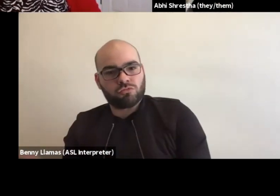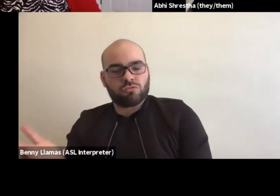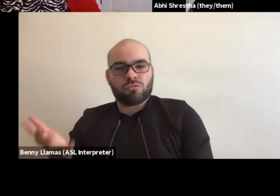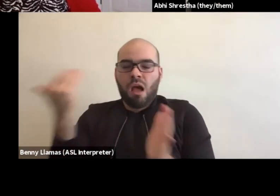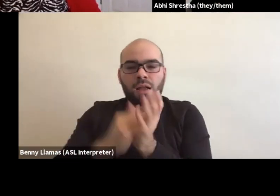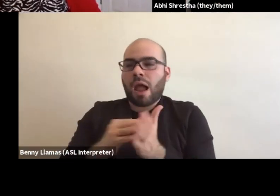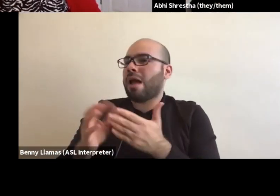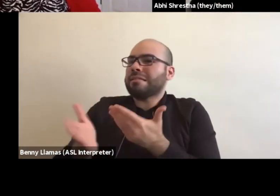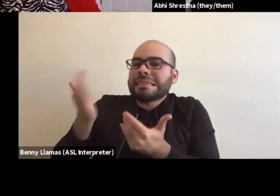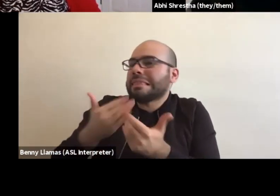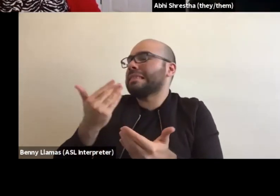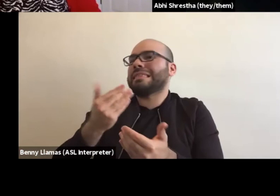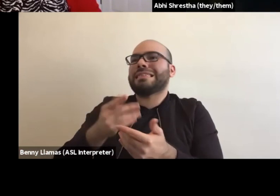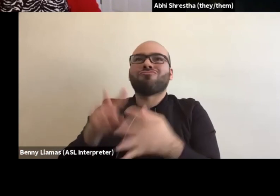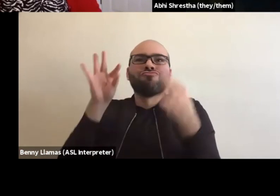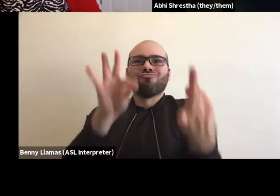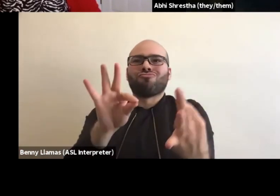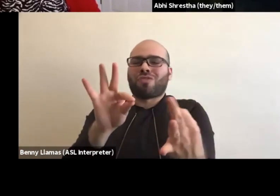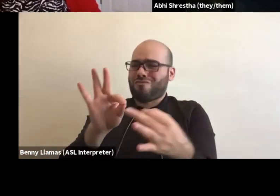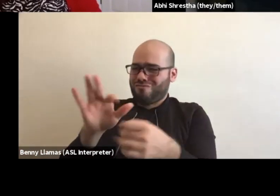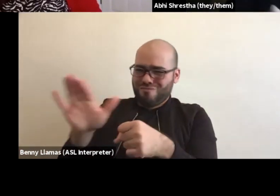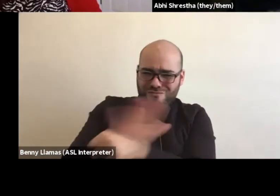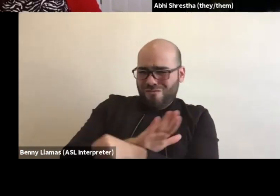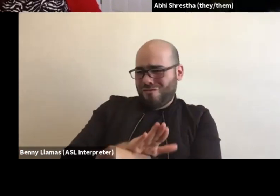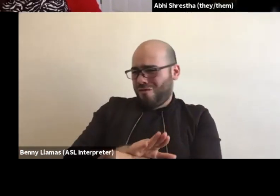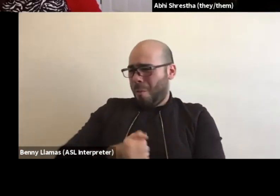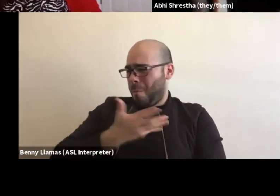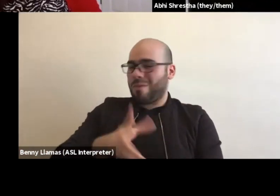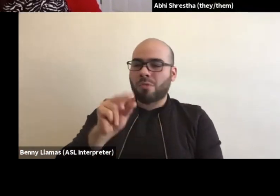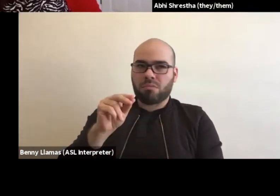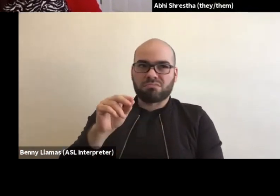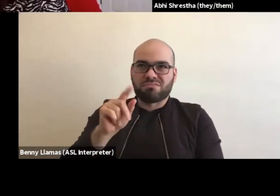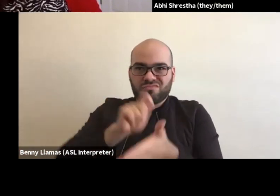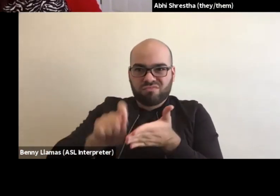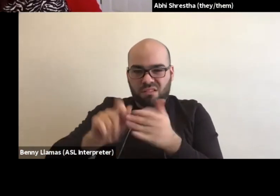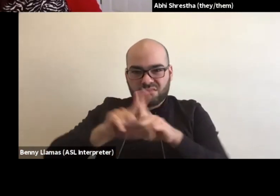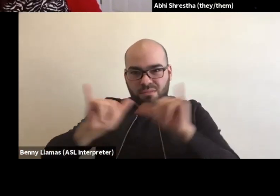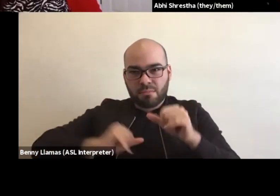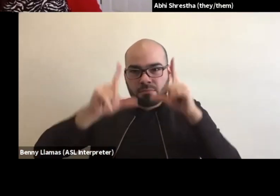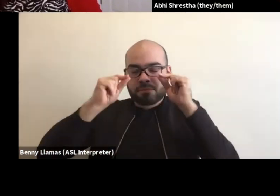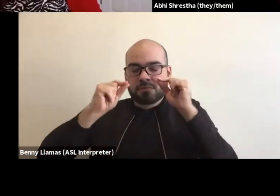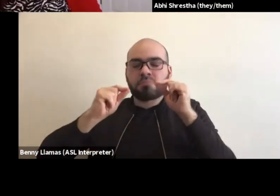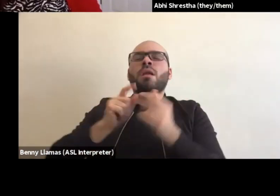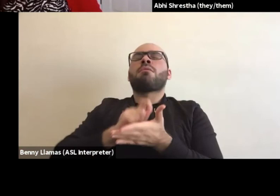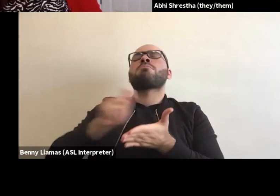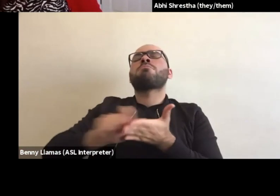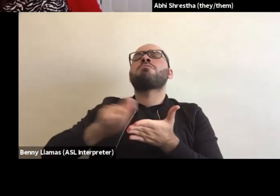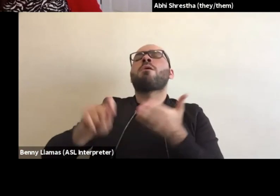it's not going to be a poem by the end of it. You're writing with your eyes closed, but they're going to find, I found some nuggets where I was like, oh, this is super